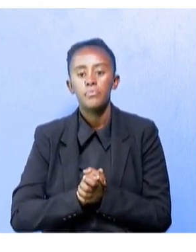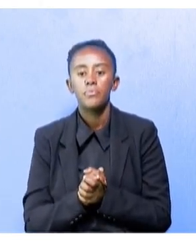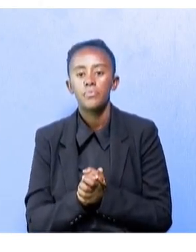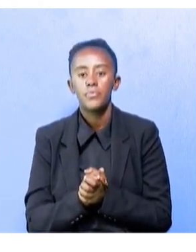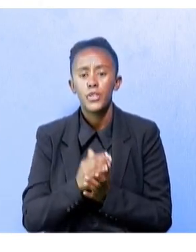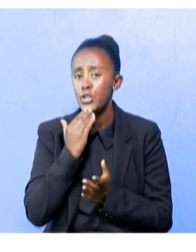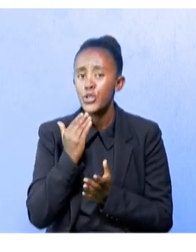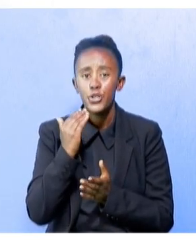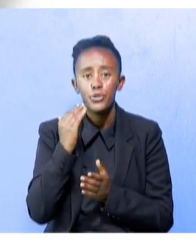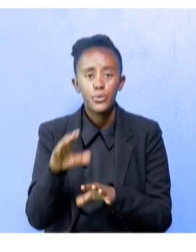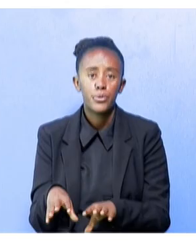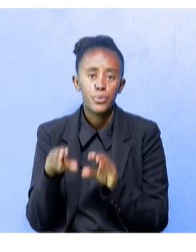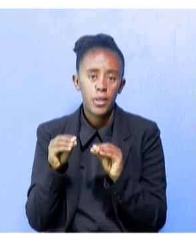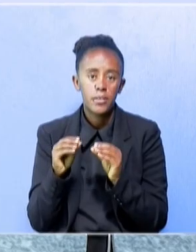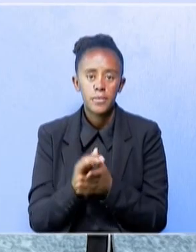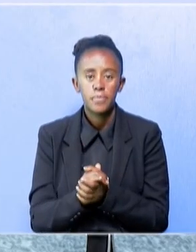Good students.